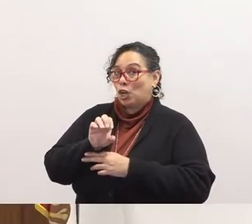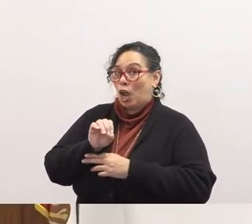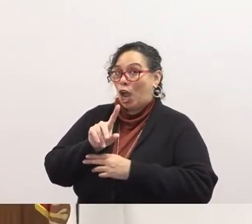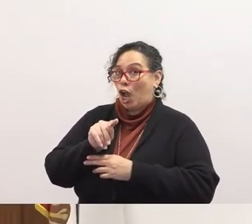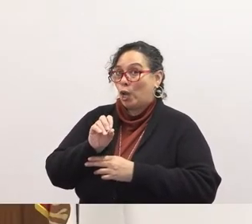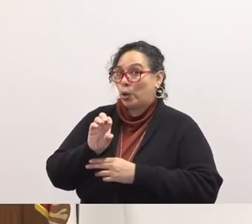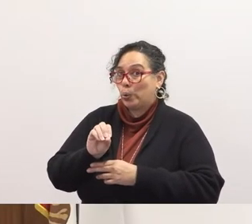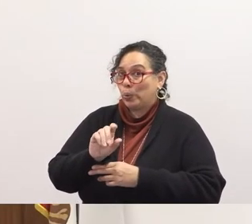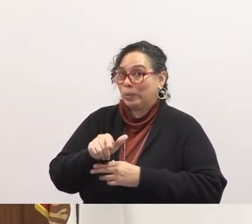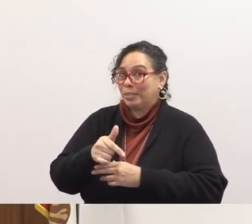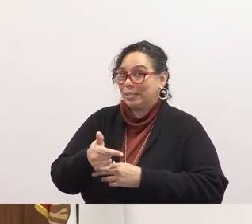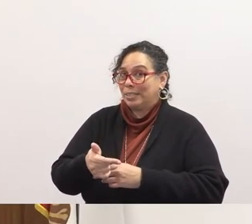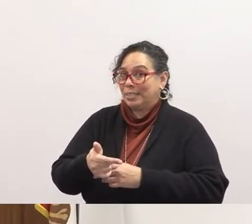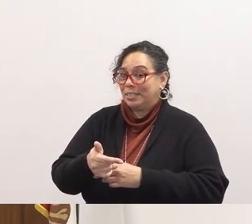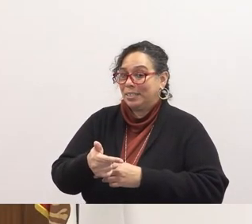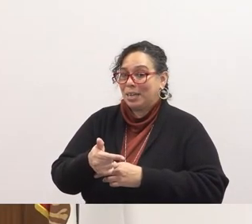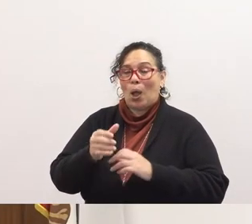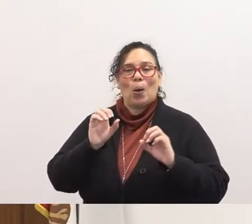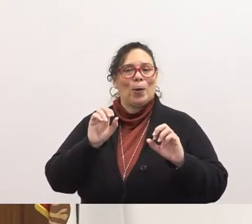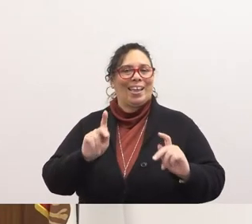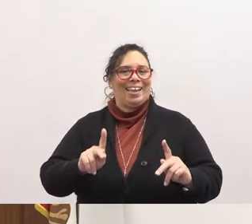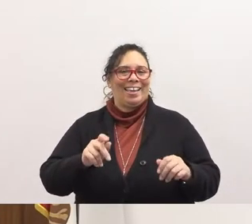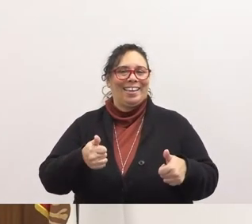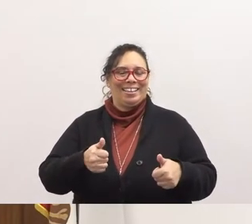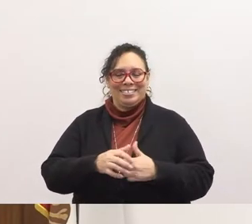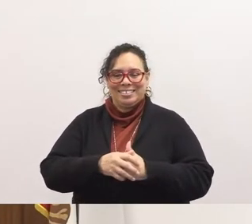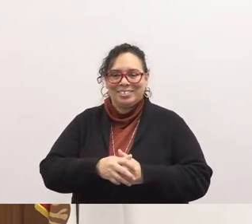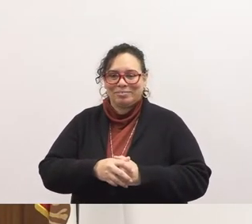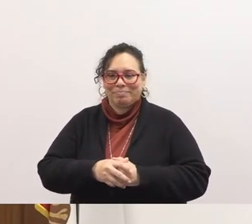Can I turn it over to you now? Yes, okay.